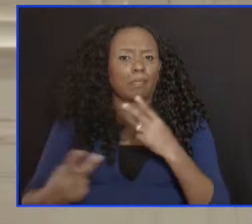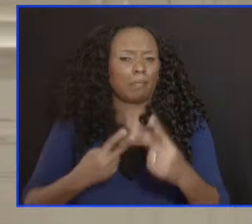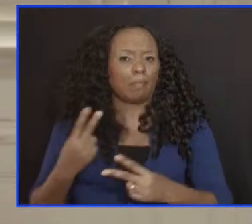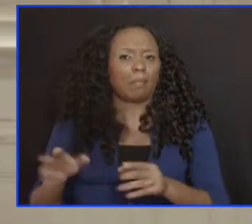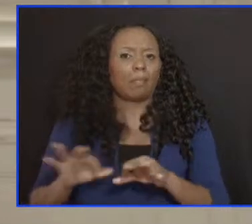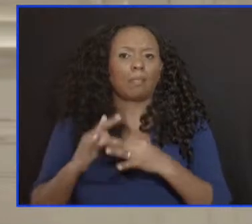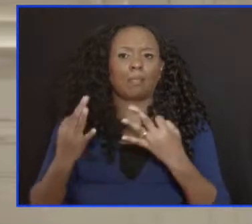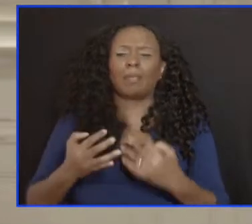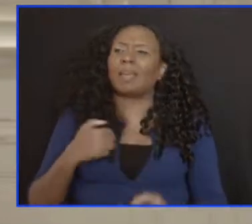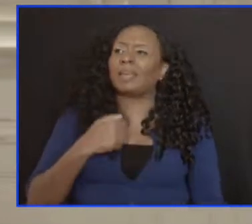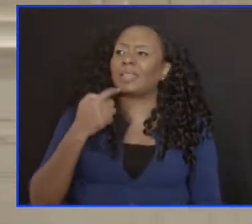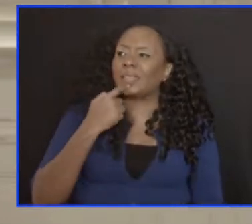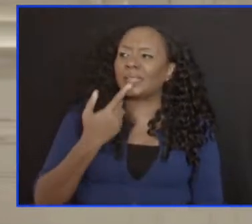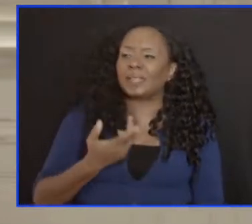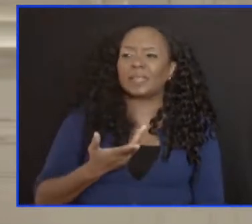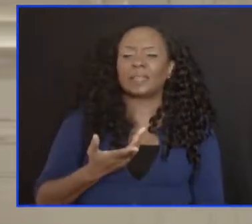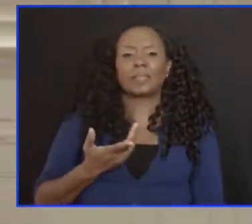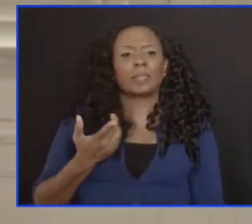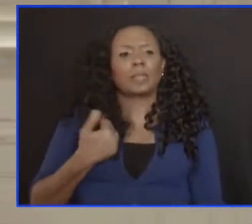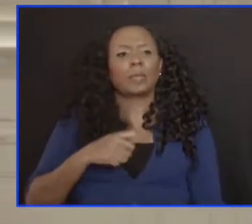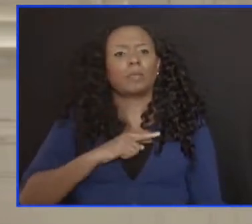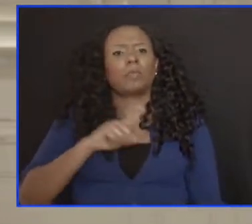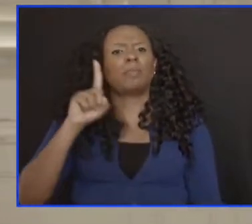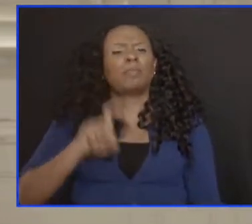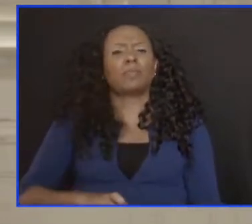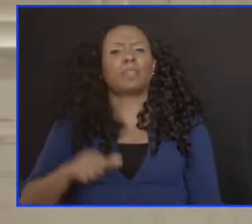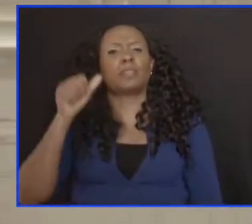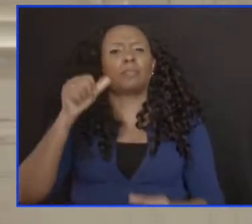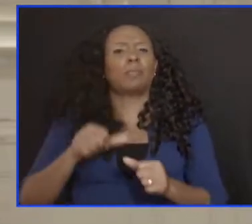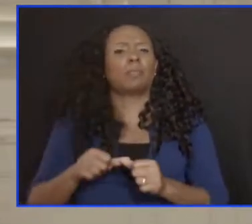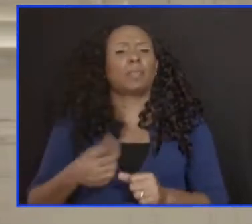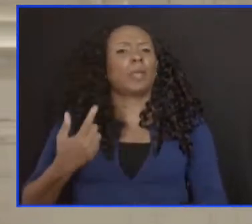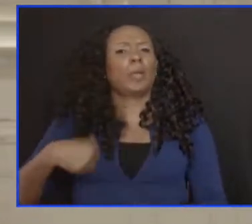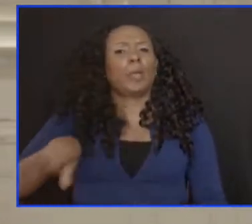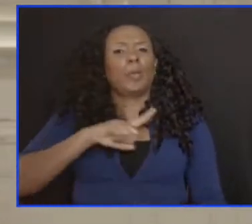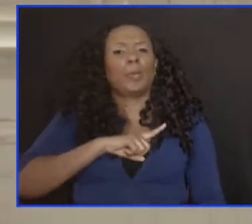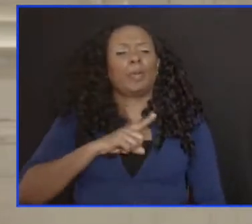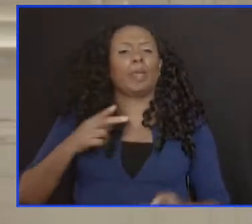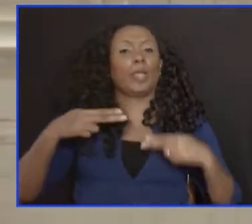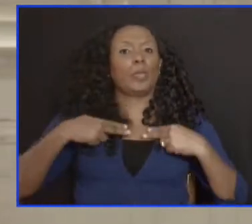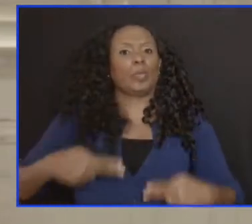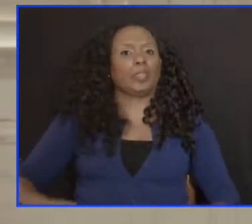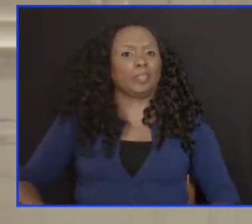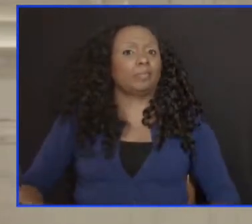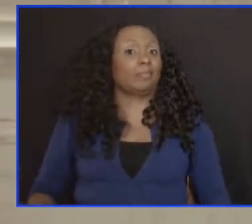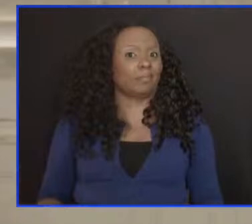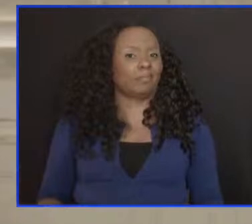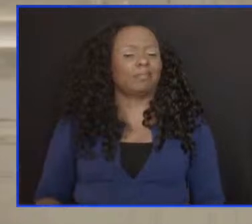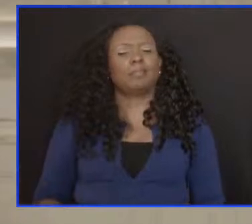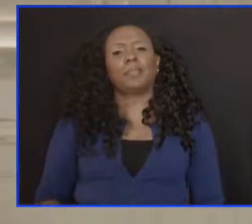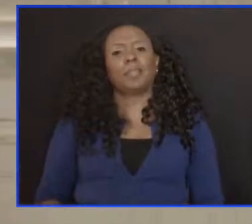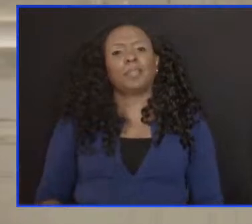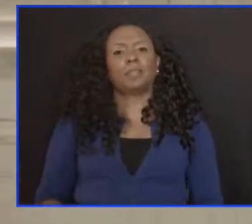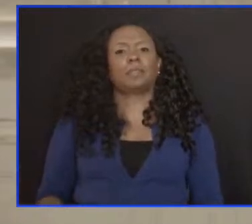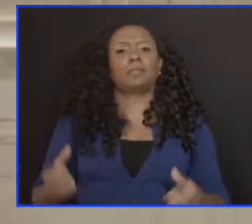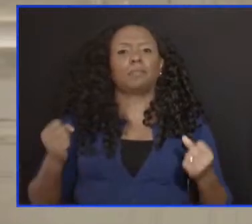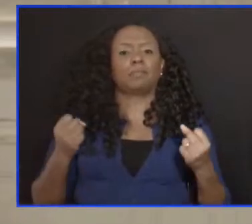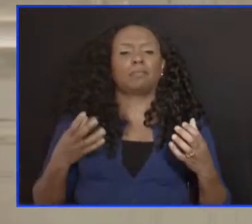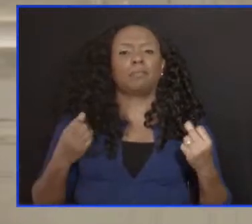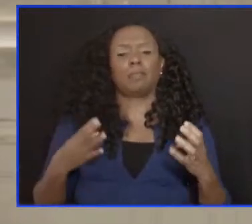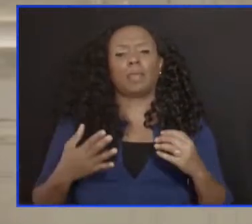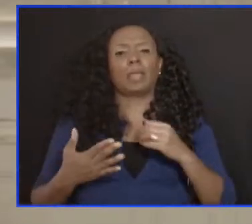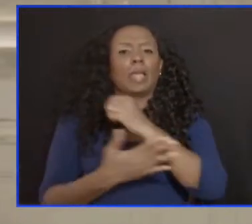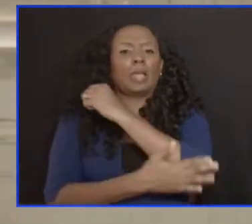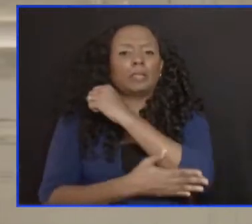team there must be an element of humanity in this difficult situation that's being faced globally. Many countries across the globe have not done